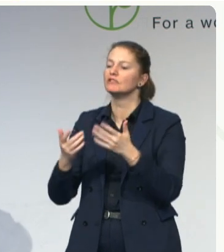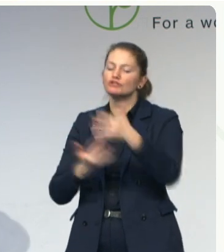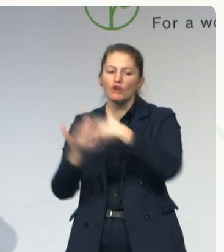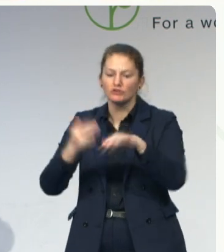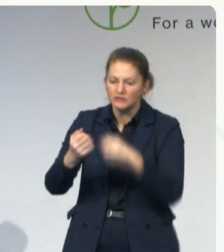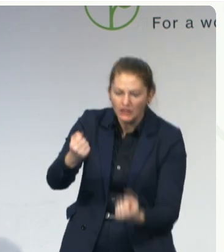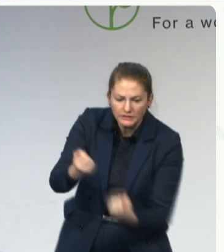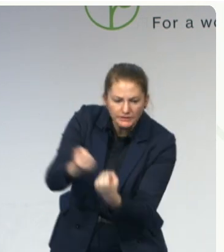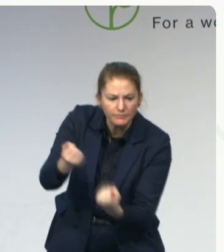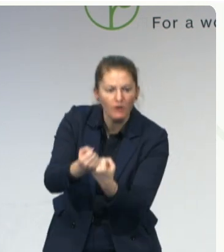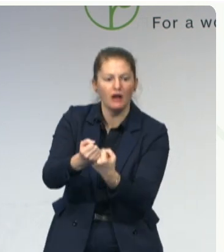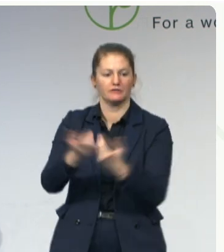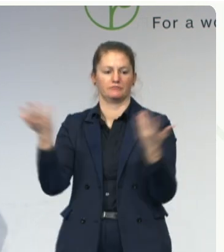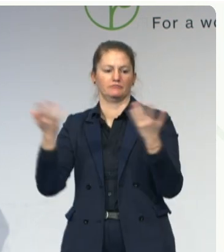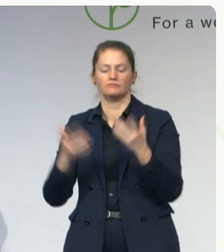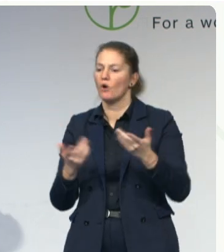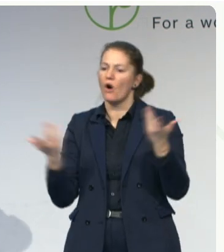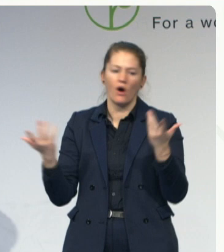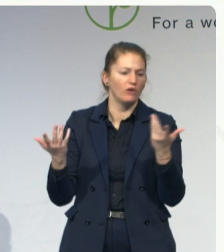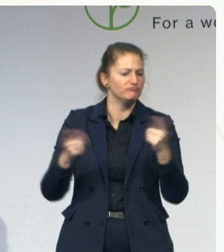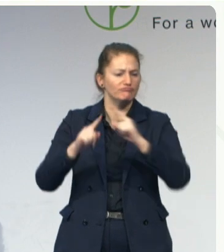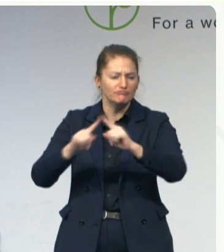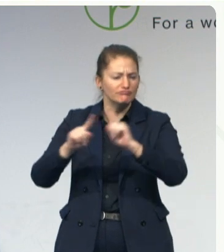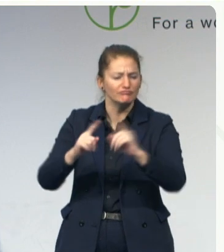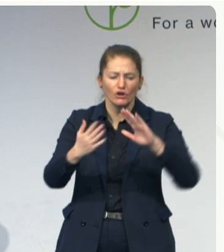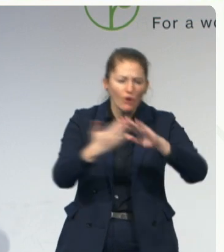joint activities with the local community.